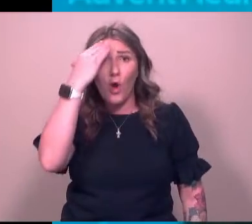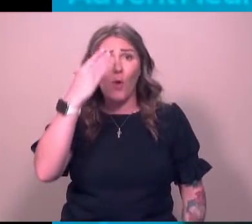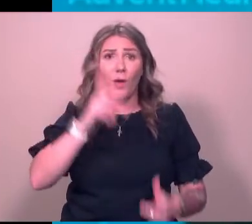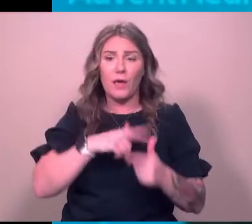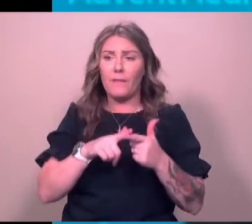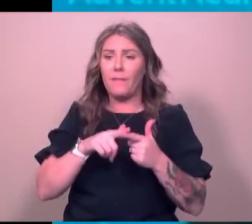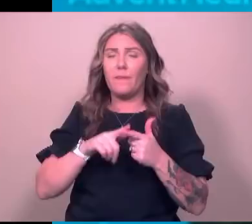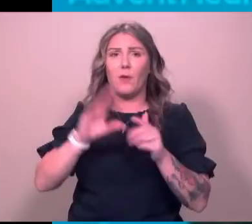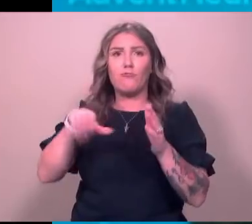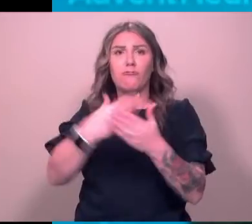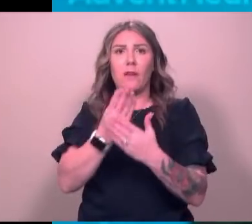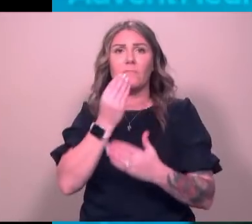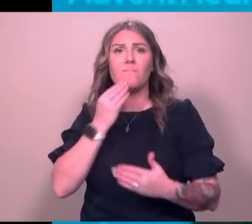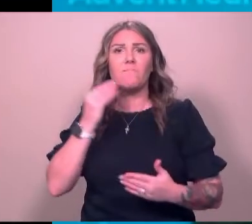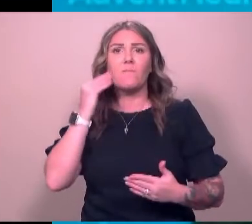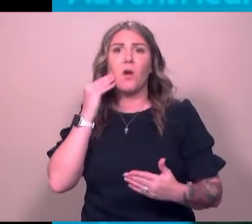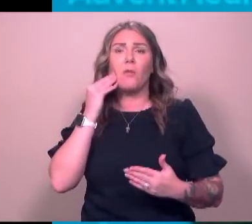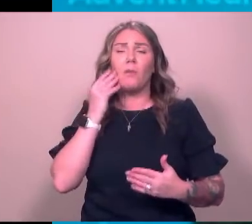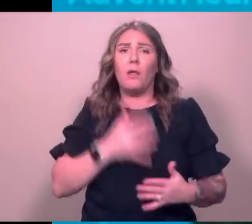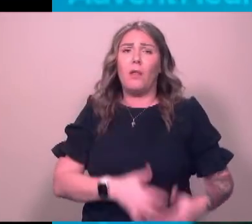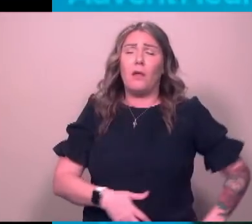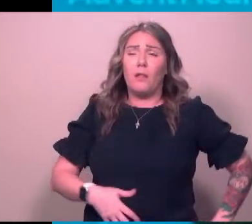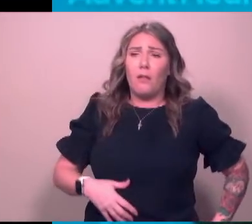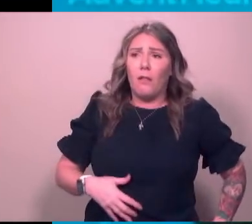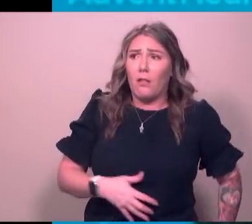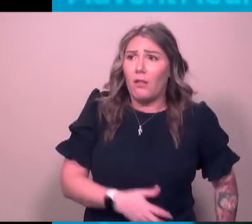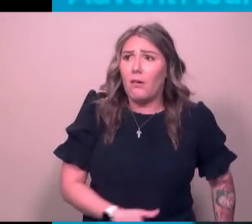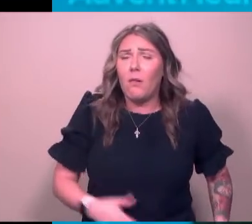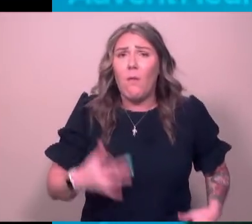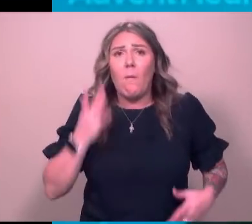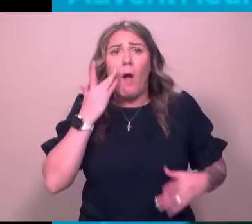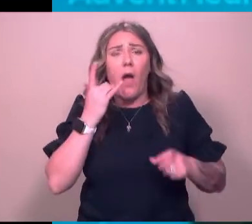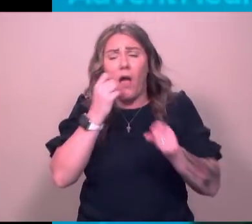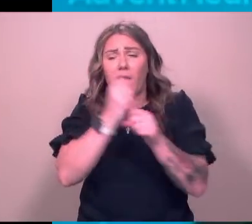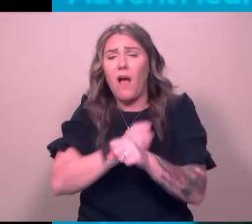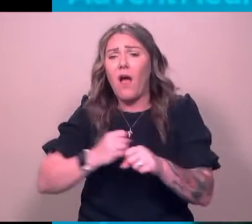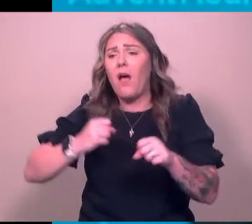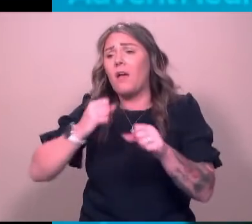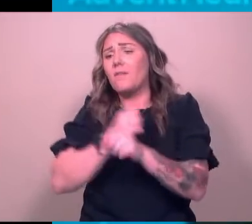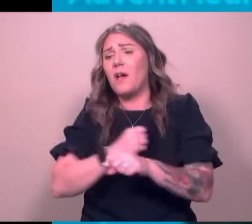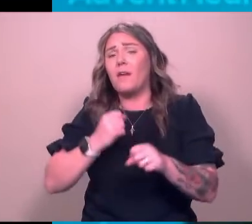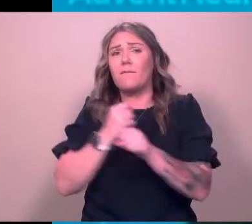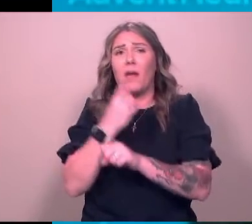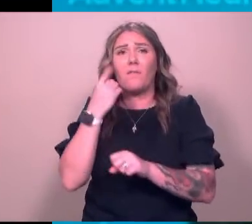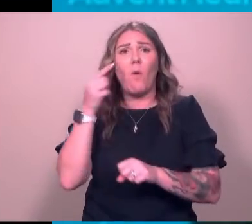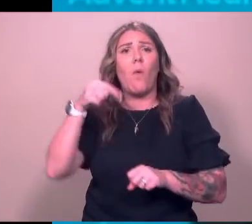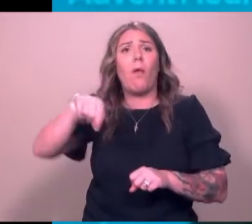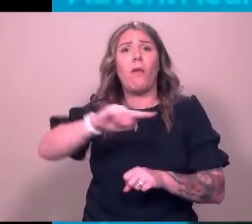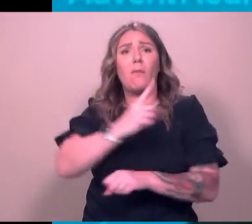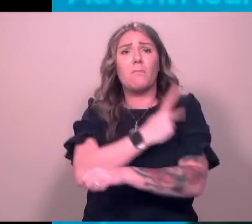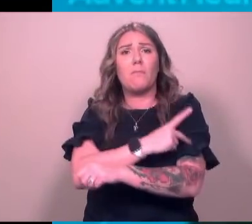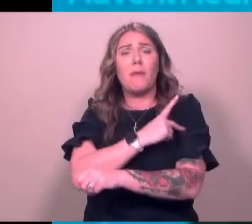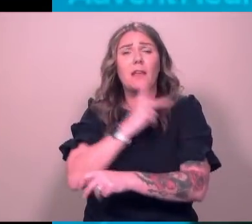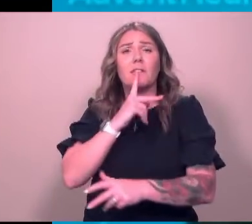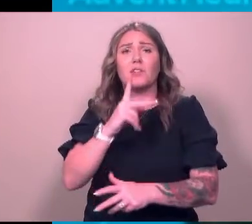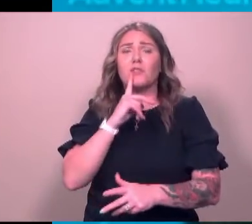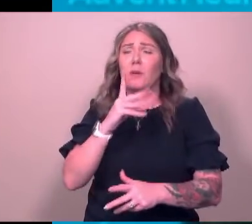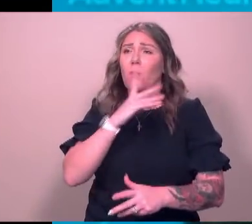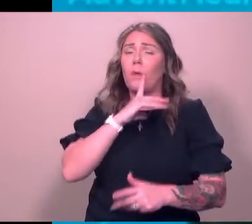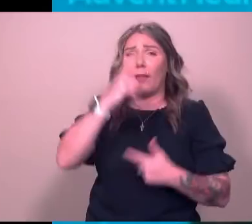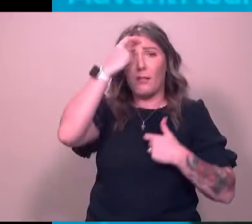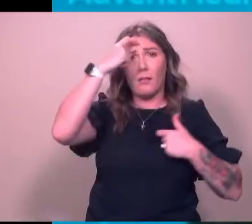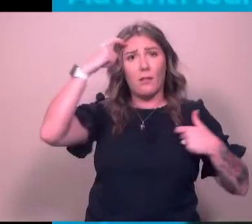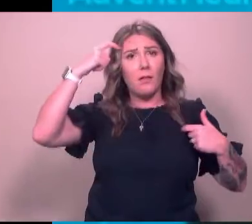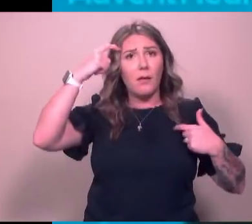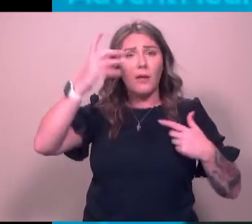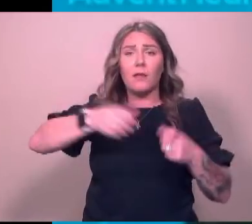go home and they're so sick to their stomachs because they fought so hard. And that sticks with them. And that's going to be with them for years. And so someone